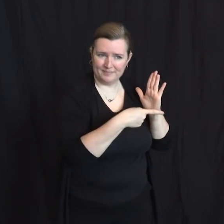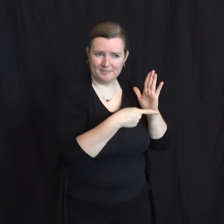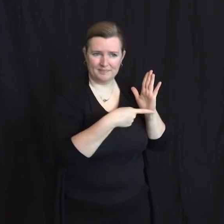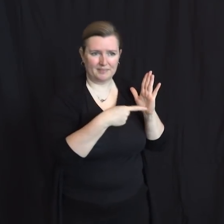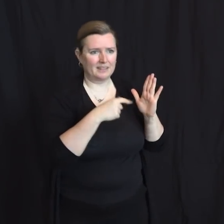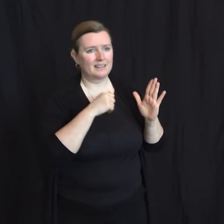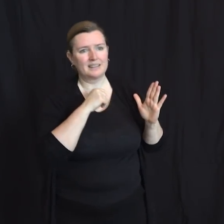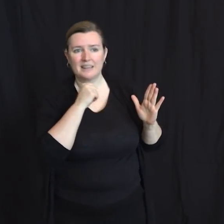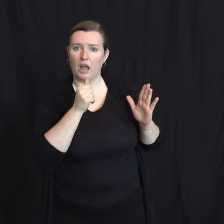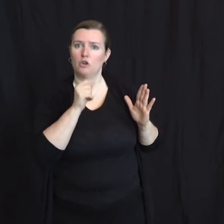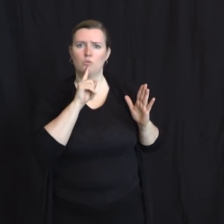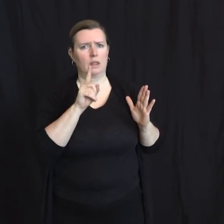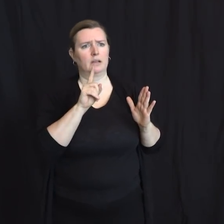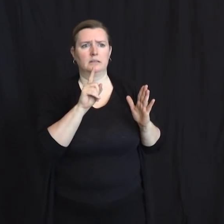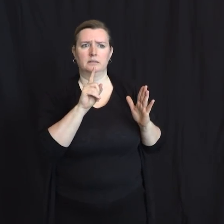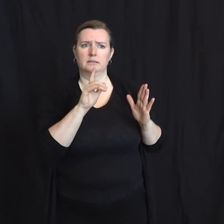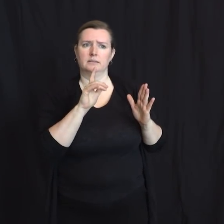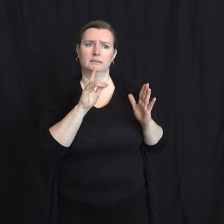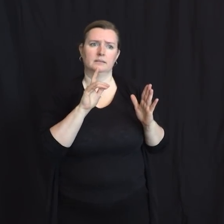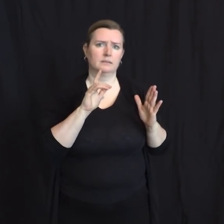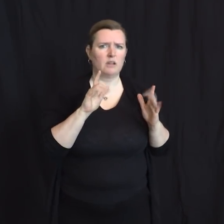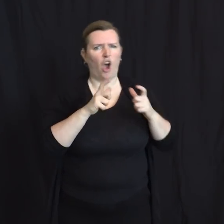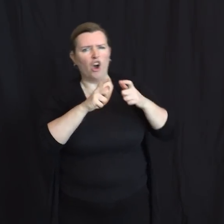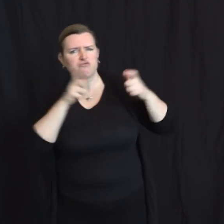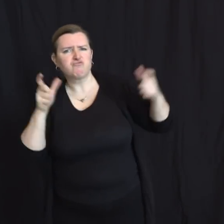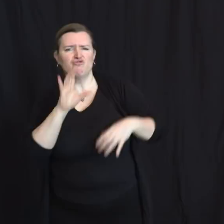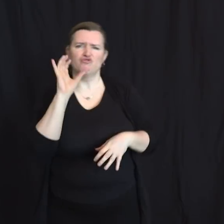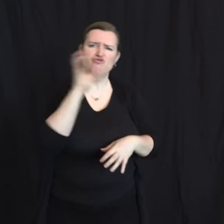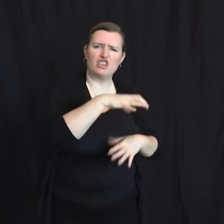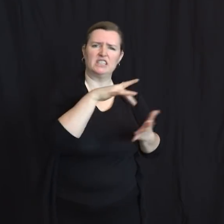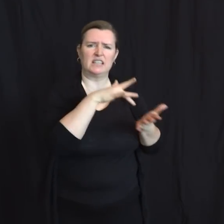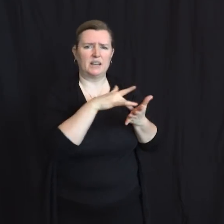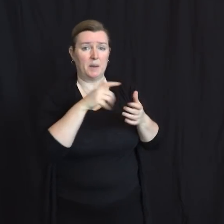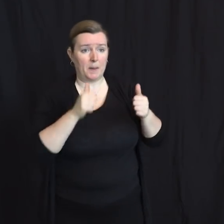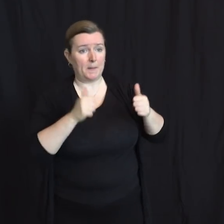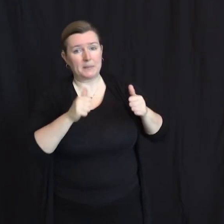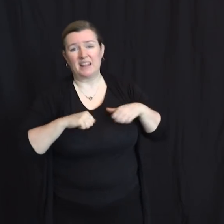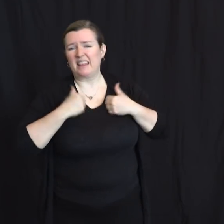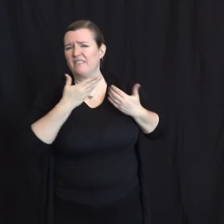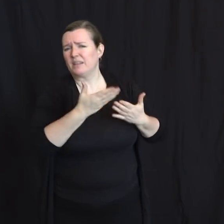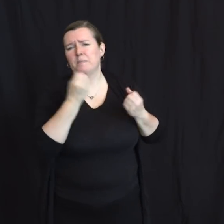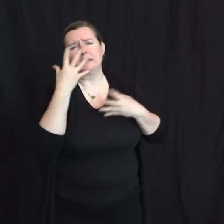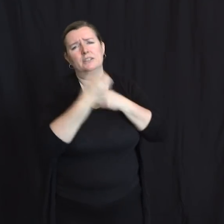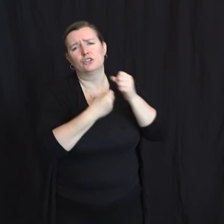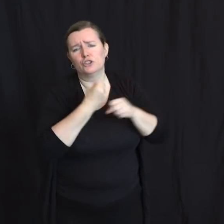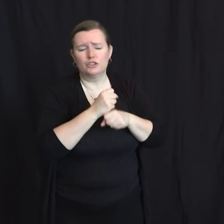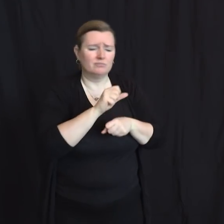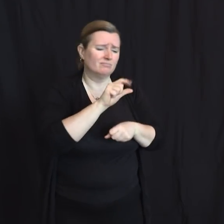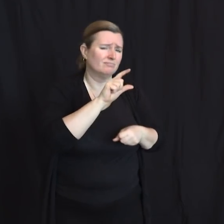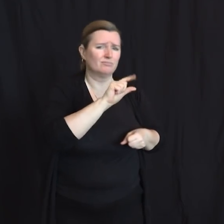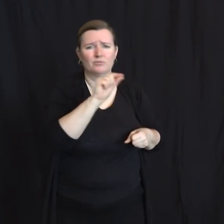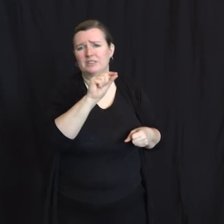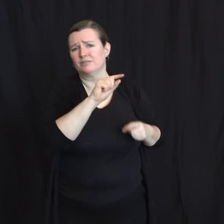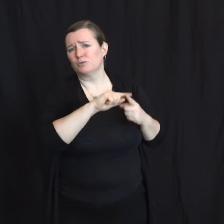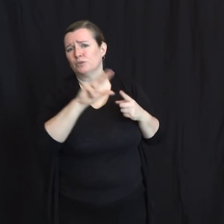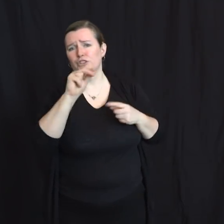are homes. And I mentioned this in some cases for people for decades. So you're going to have specific